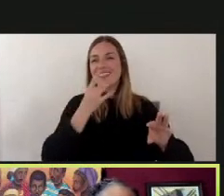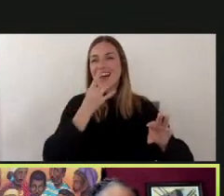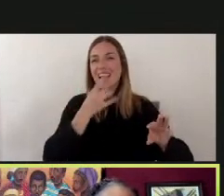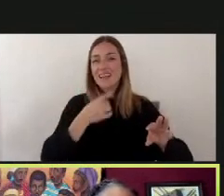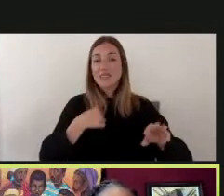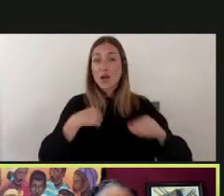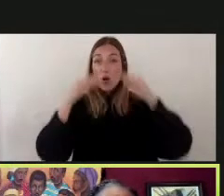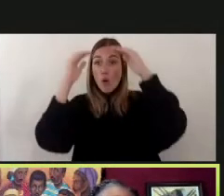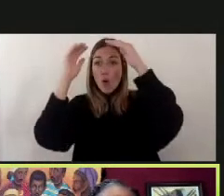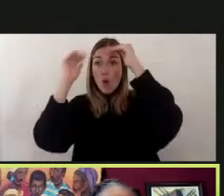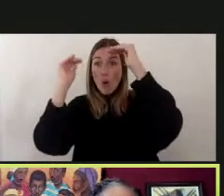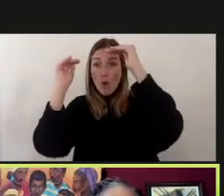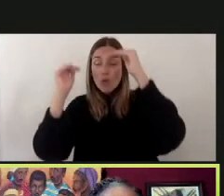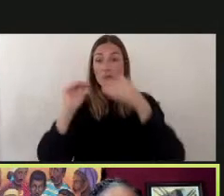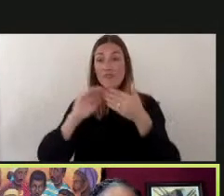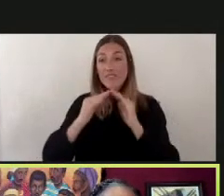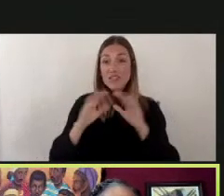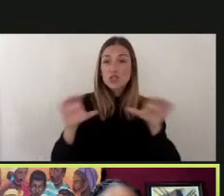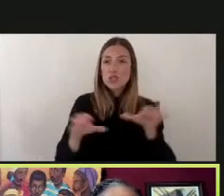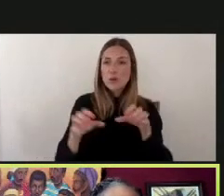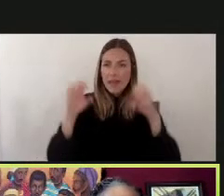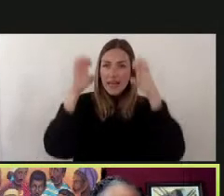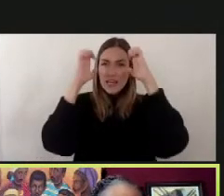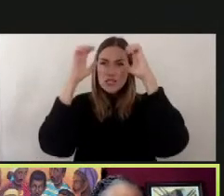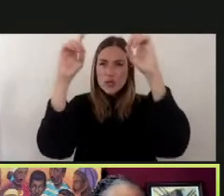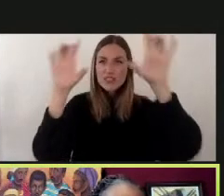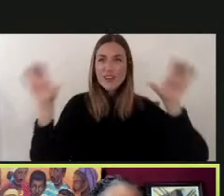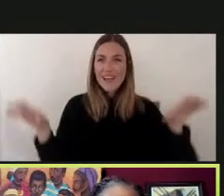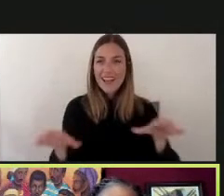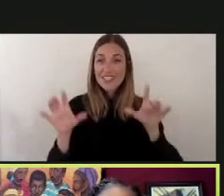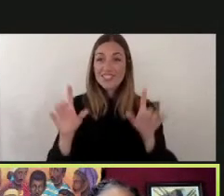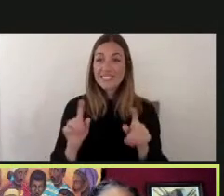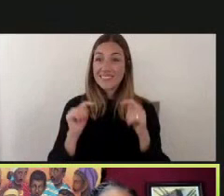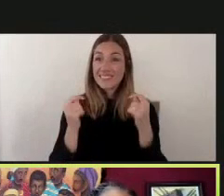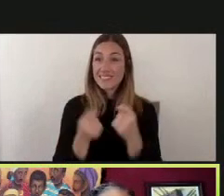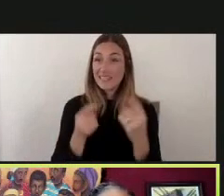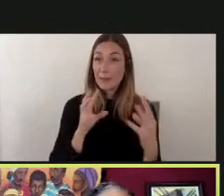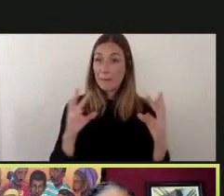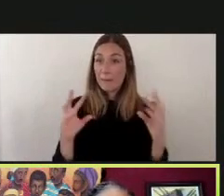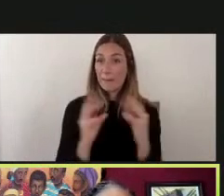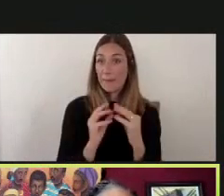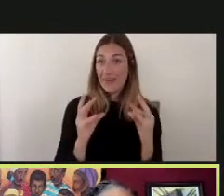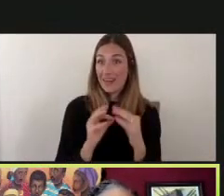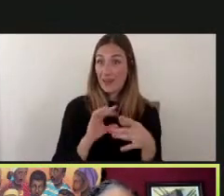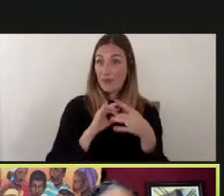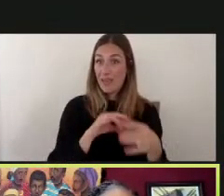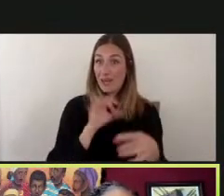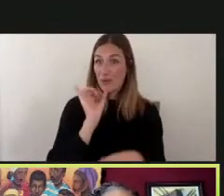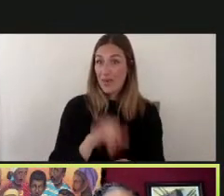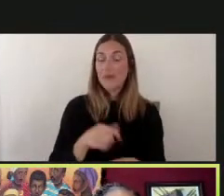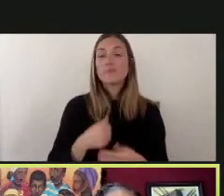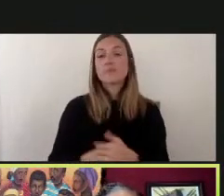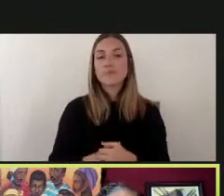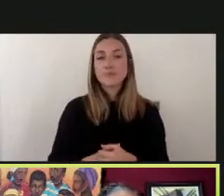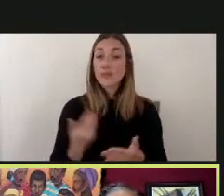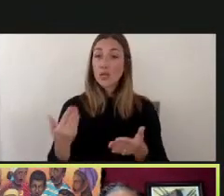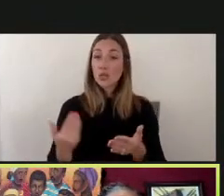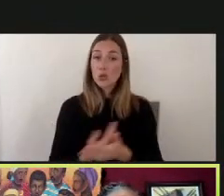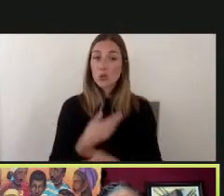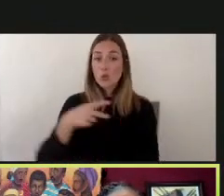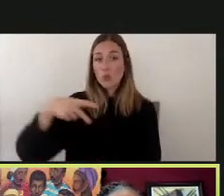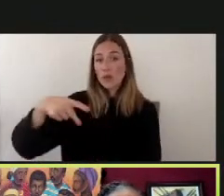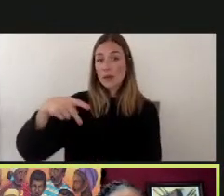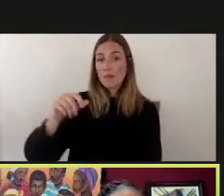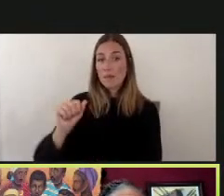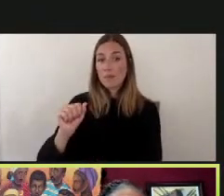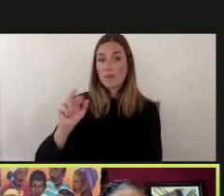Hope Village is doing an education and action team meeting around this. Also, New Paradigm is hosting a